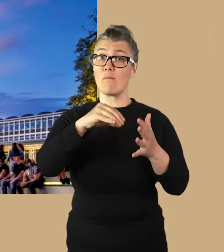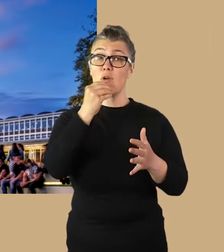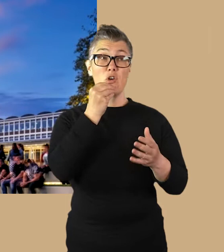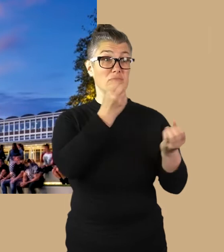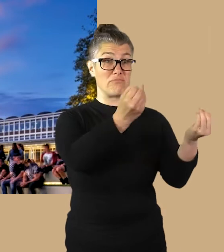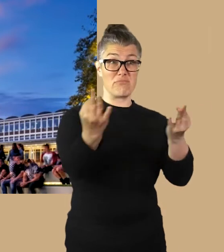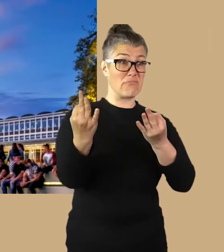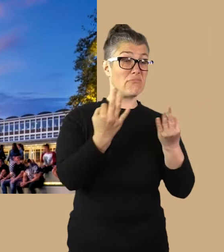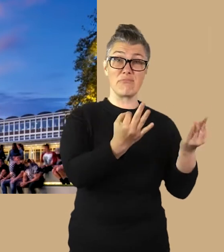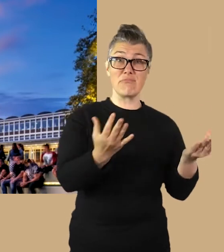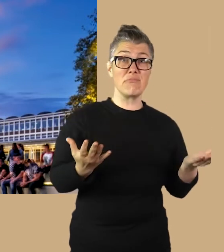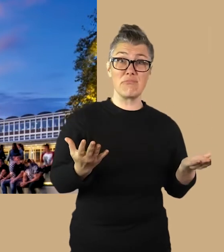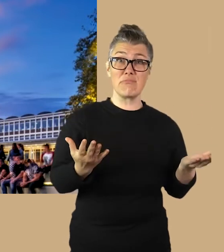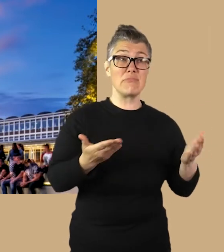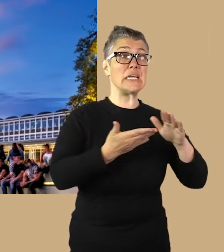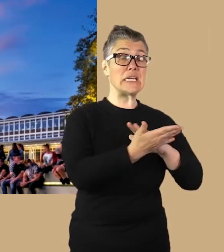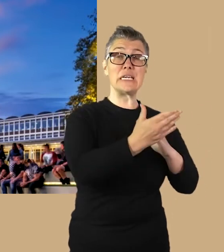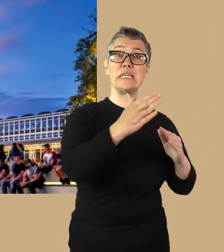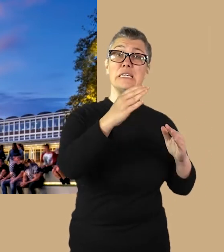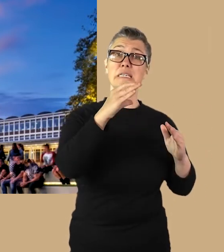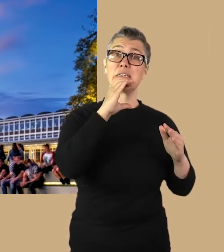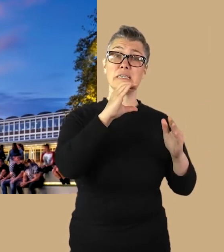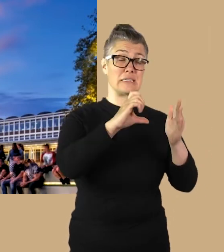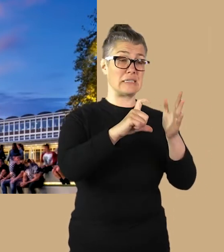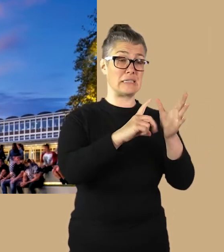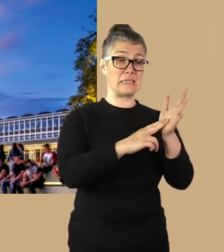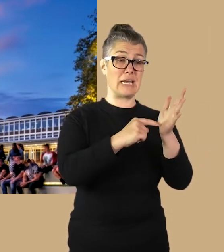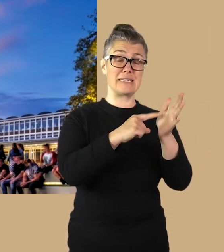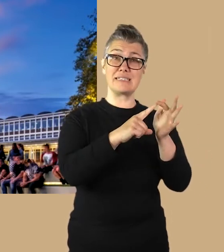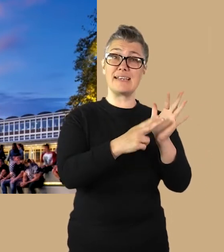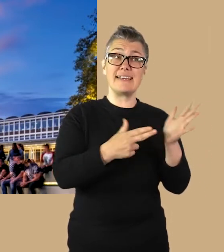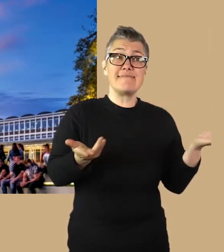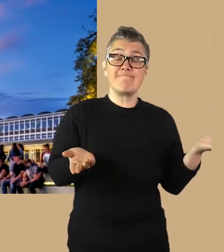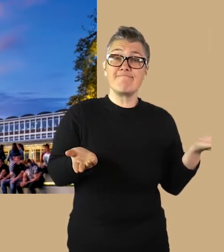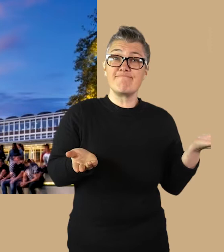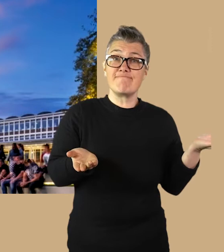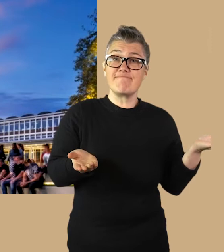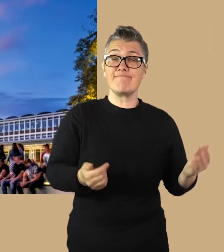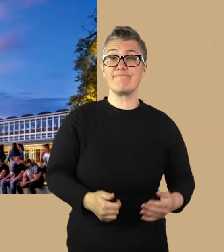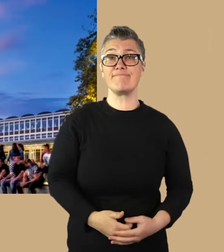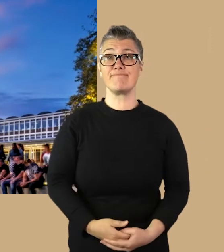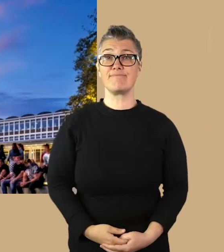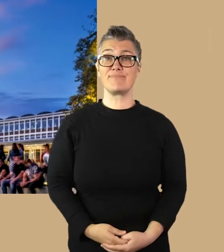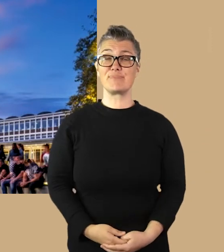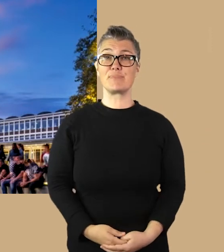Laos food um, av- available to me in actual school canteens.